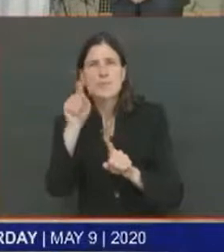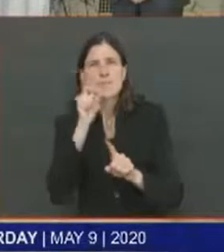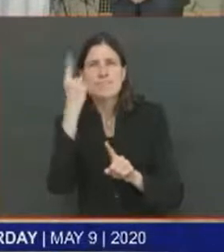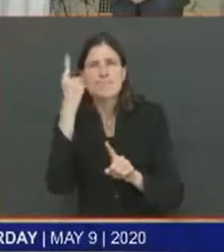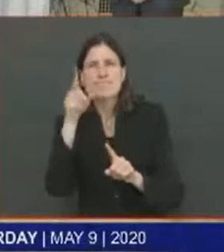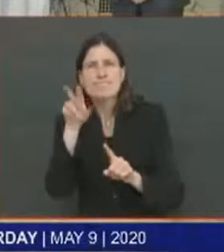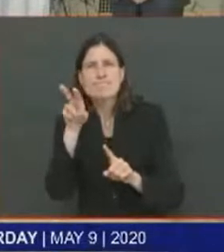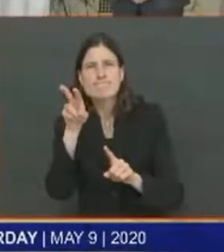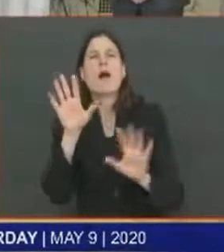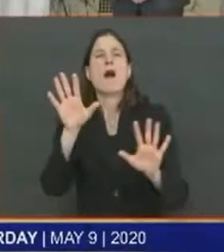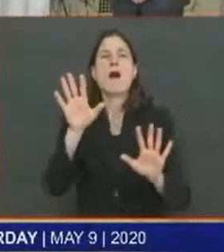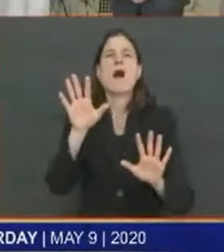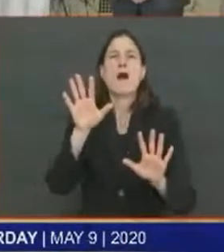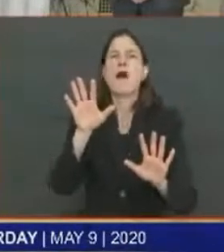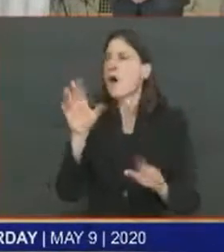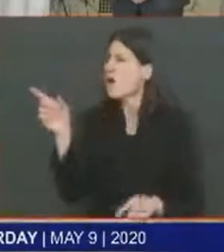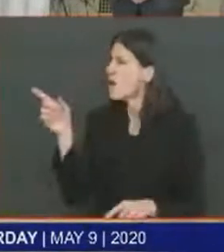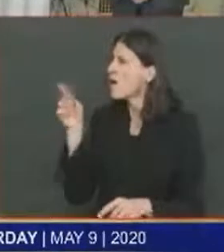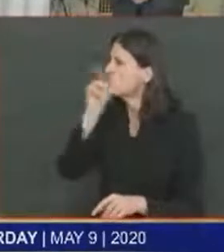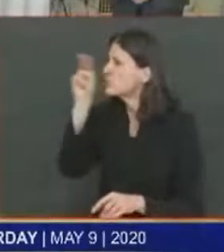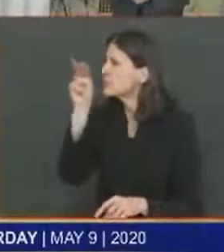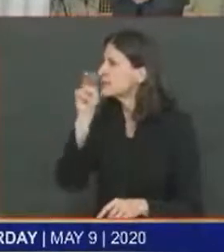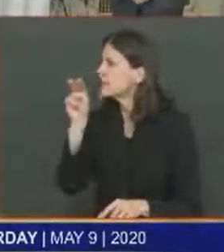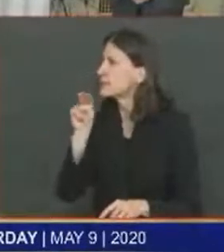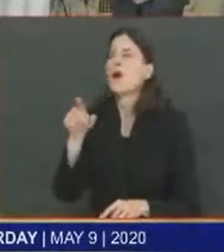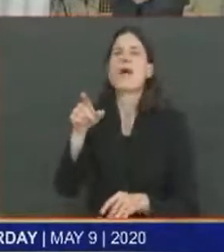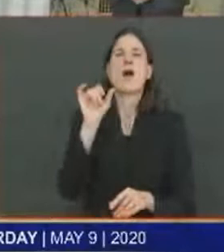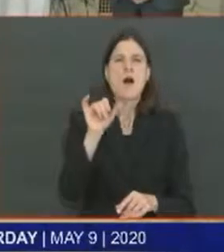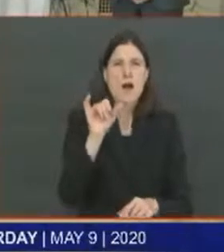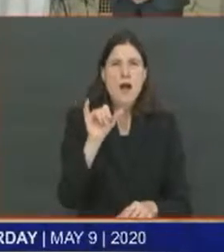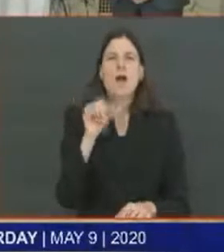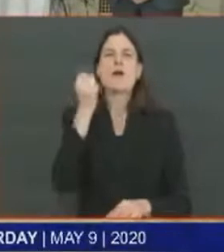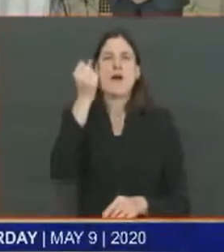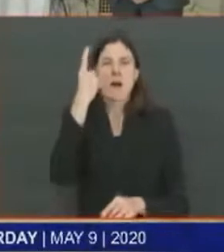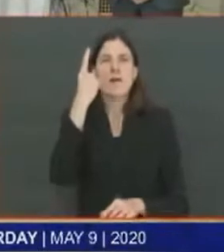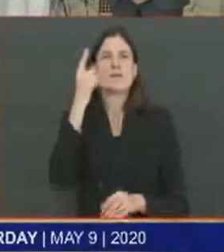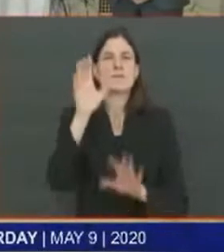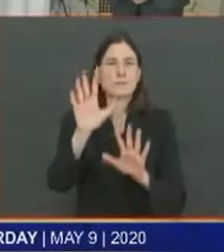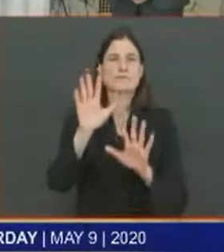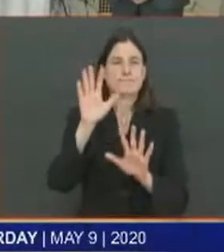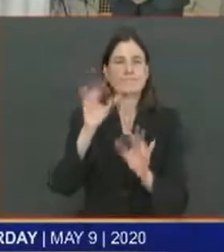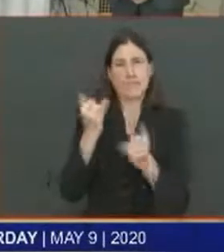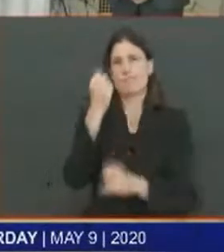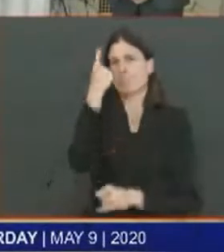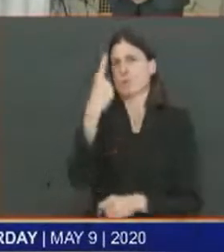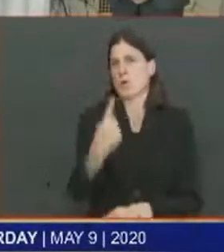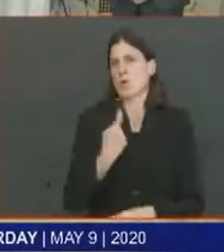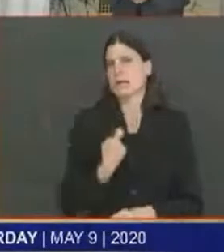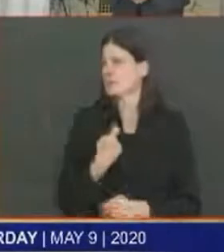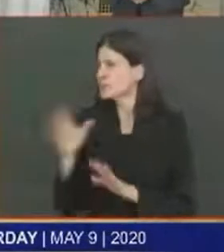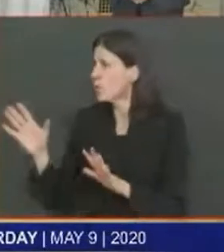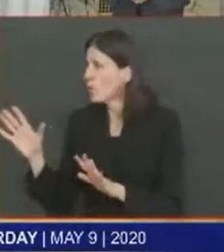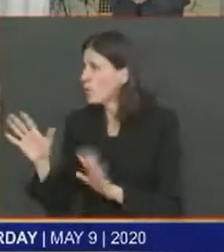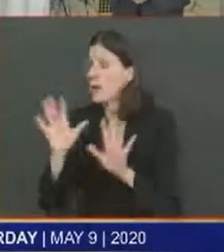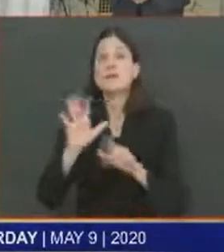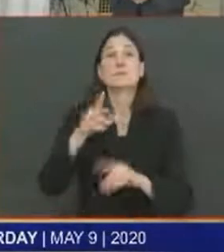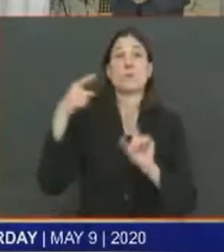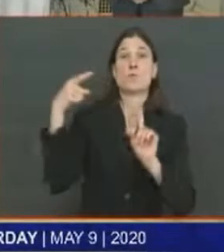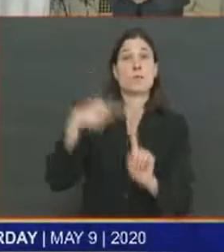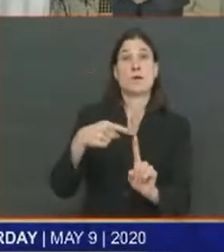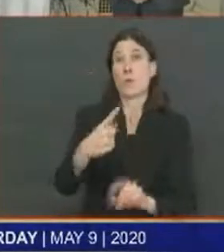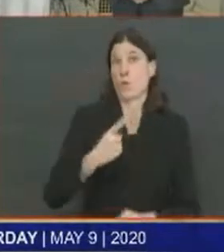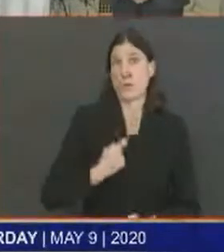And will exceptions be enforced for those individuals? Yeah, okay. So here's how to think about